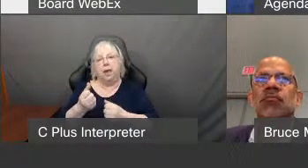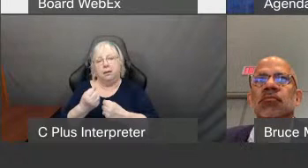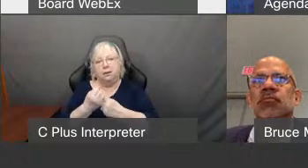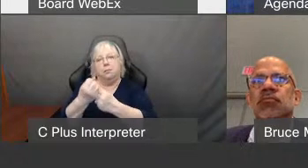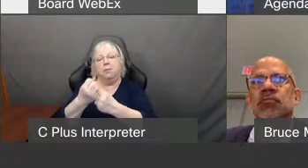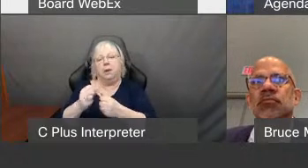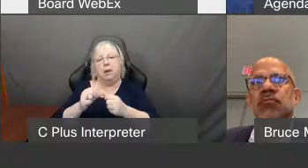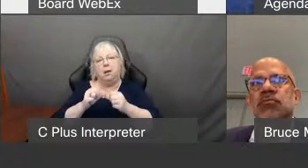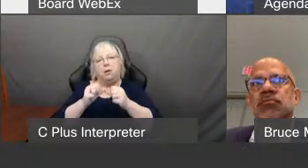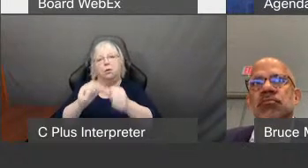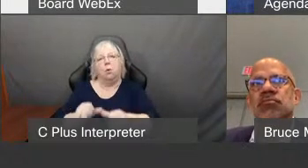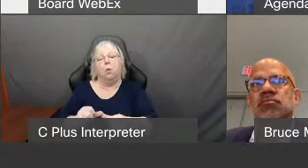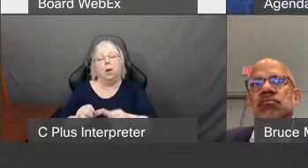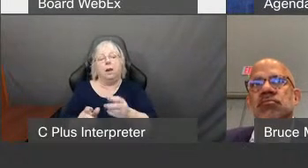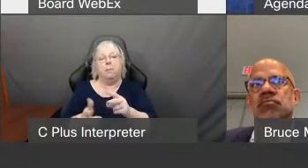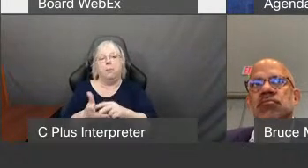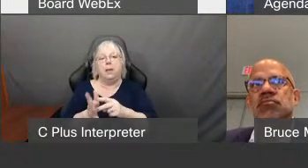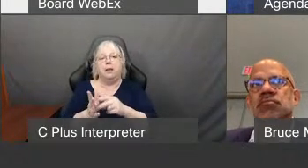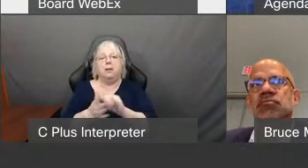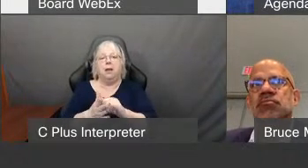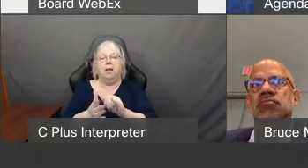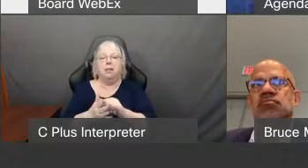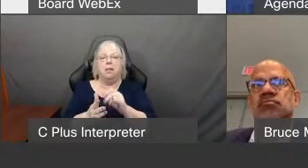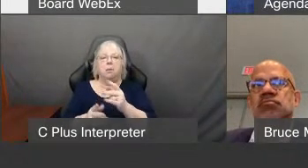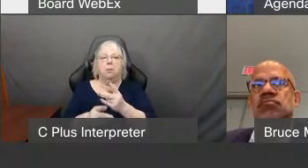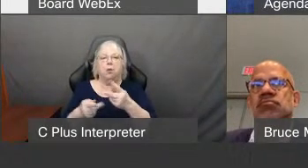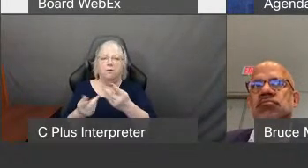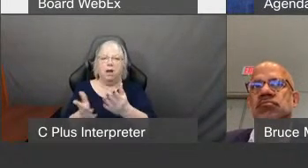that those providers are going to be there year in, year out.